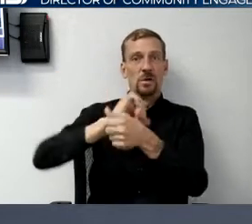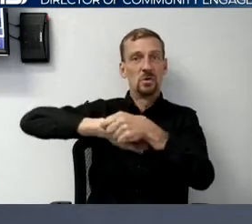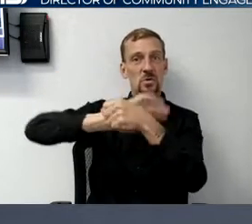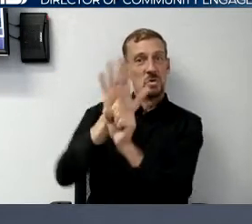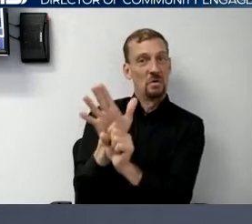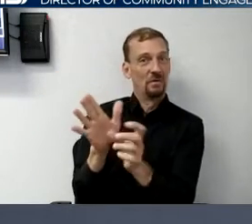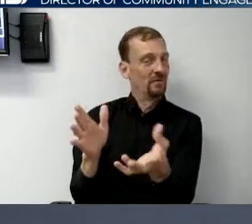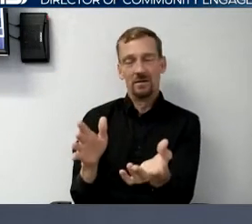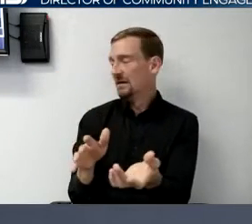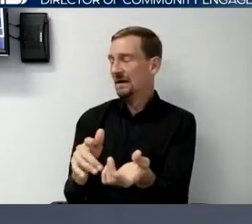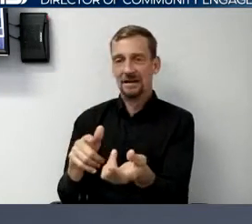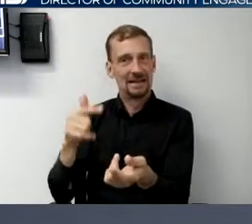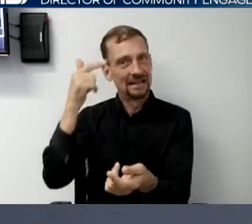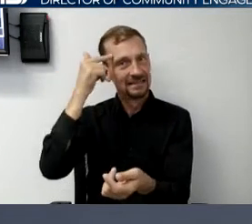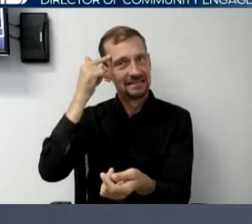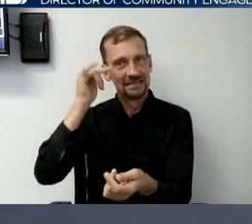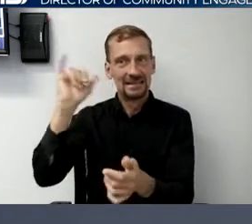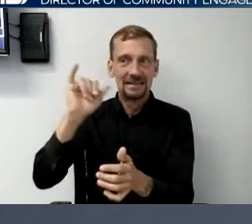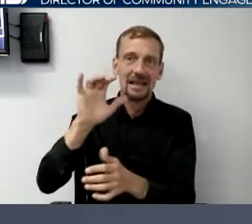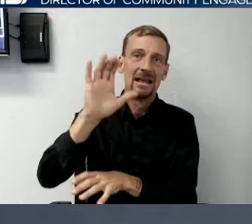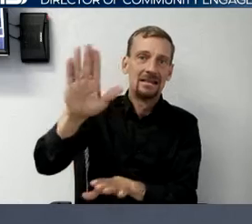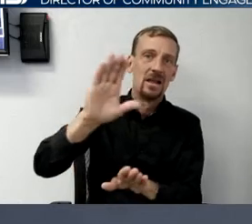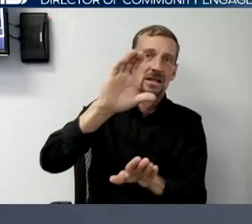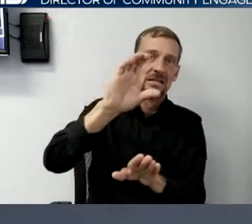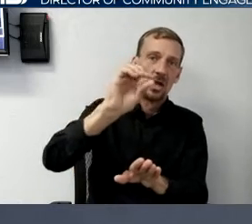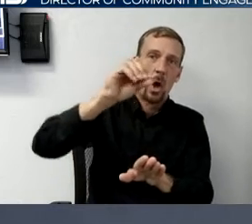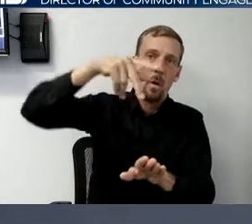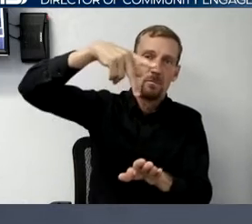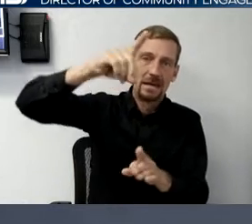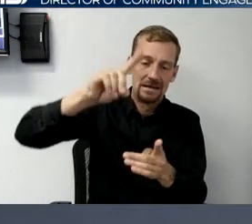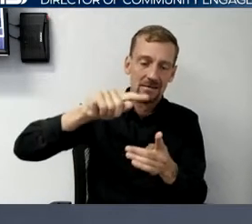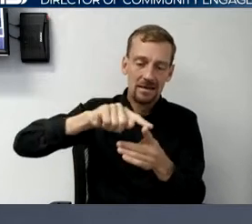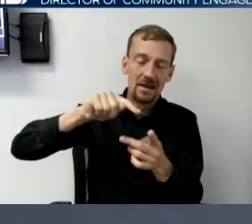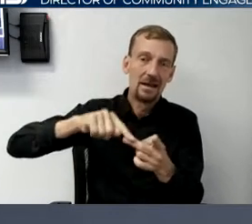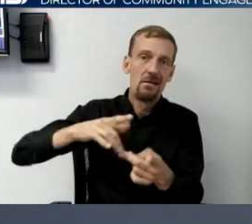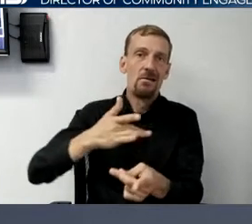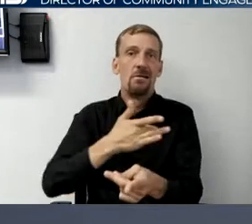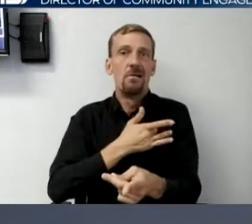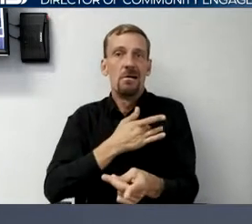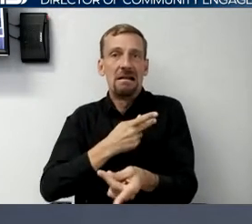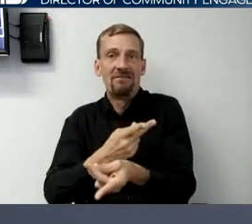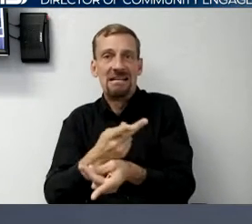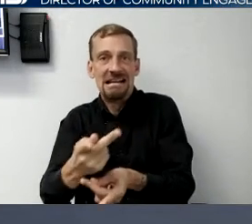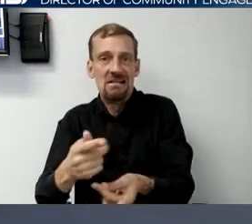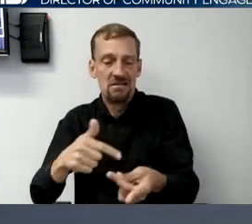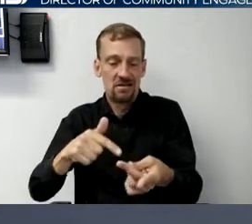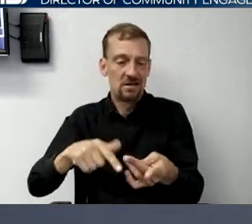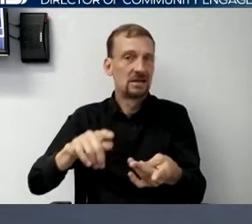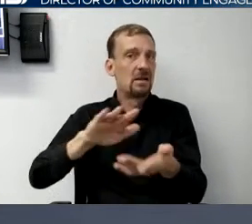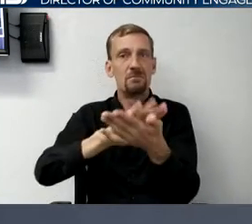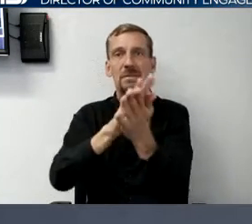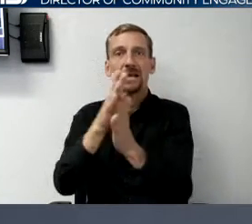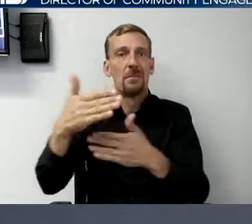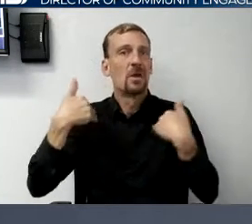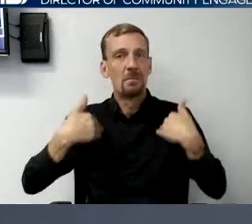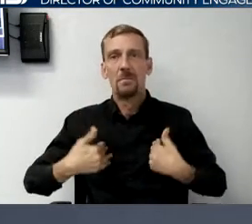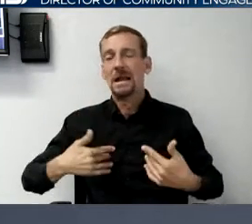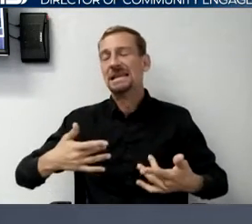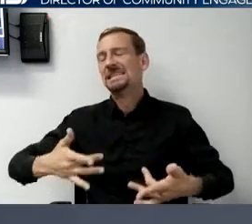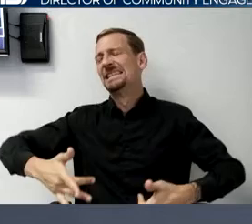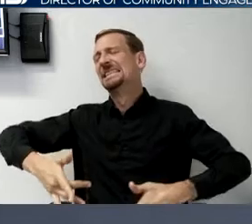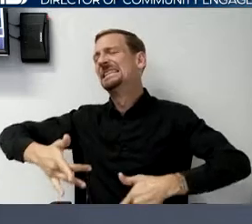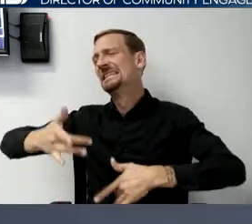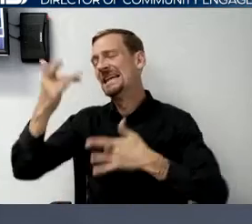let their chronic diseases like COPD, congestive heart failure, just exacerbate to the point that they needed to